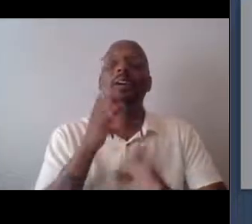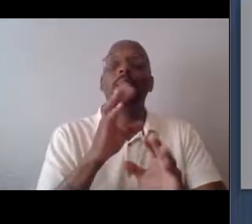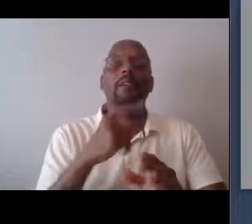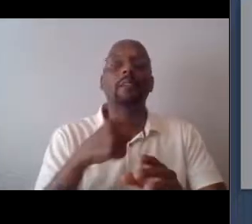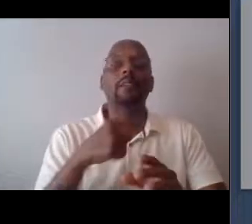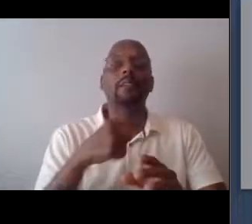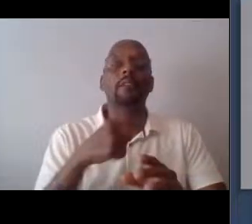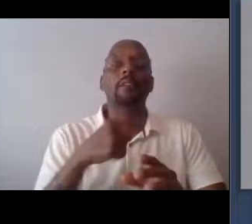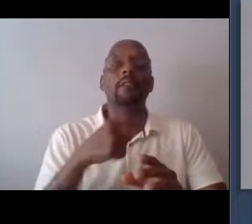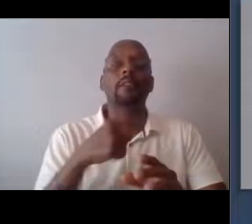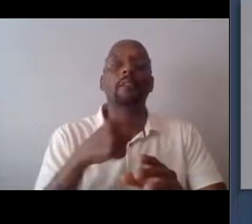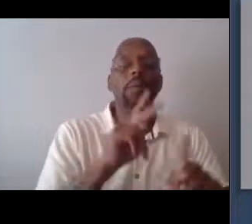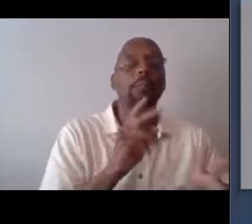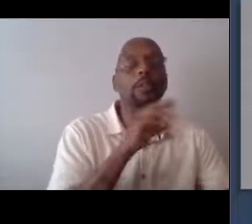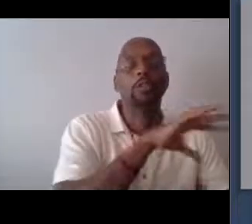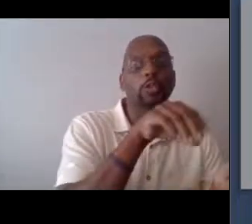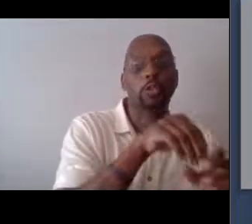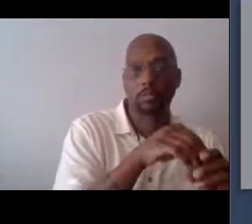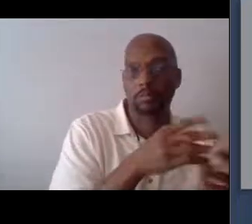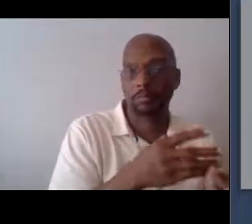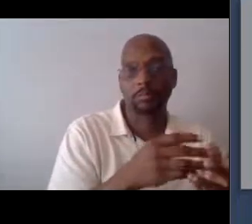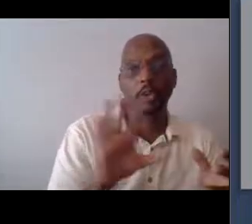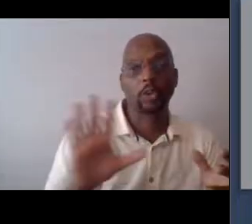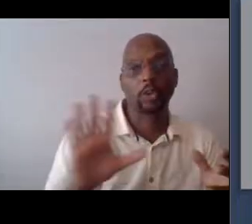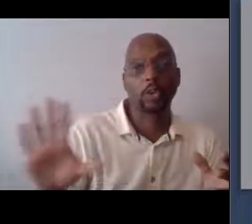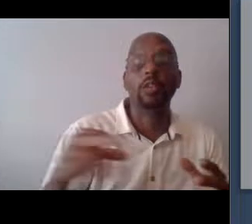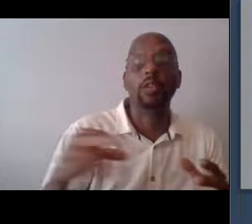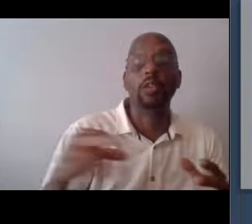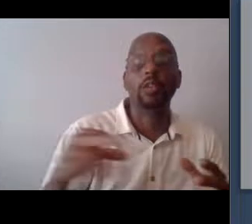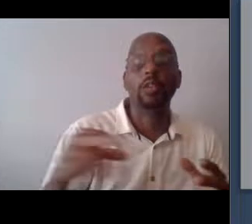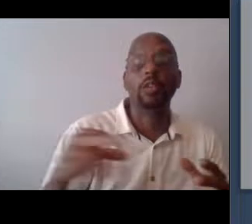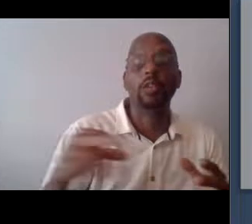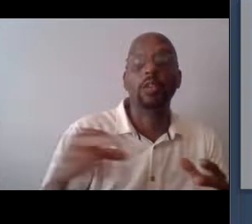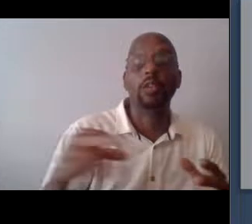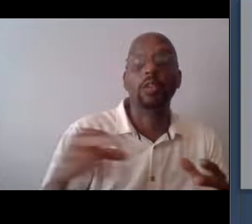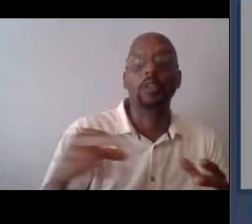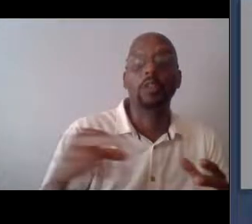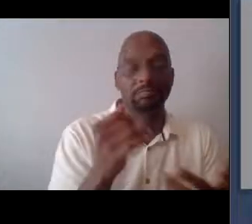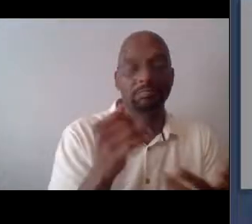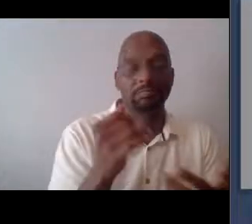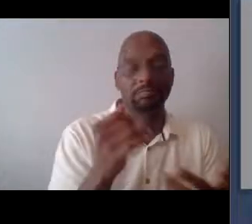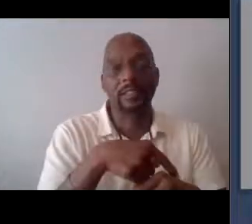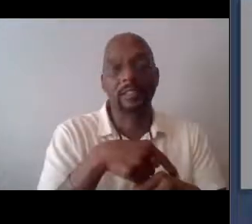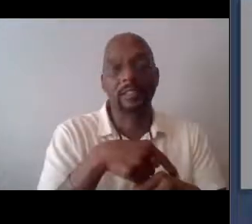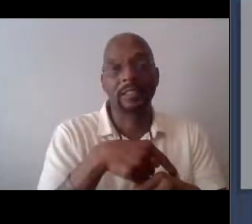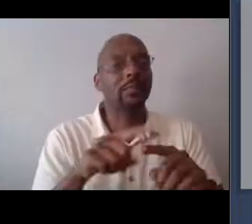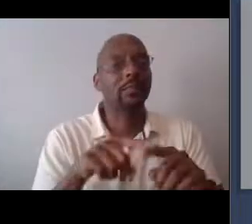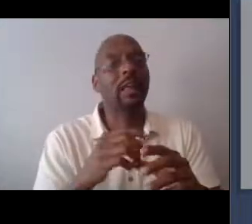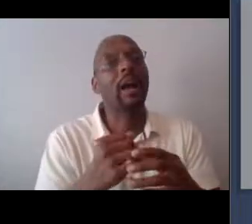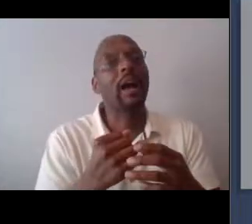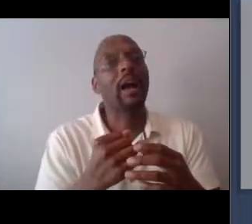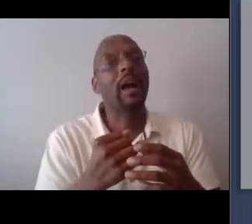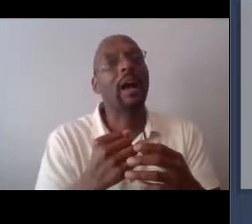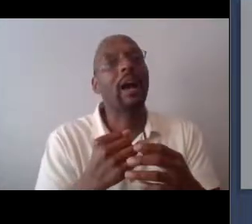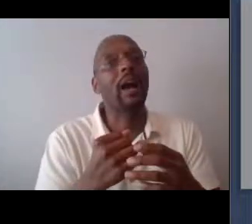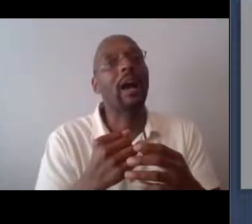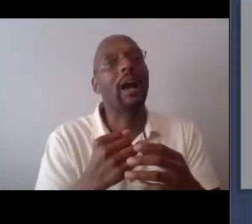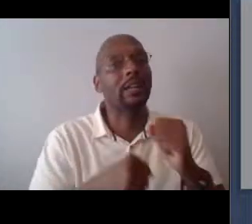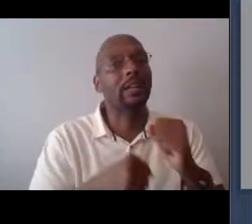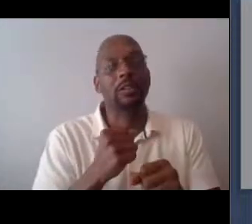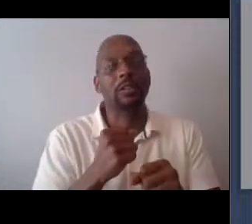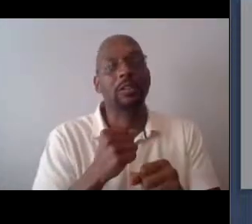those voices as well. And then maybe next time around, depending on the term, I don't know if it's a 2-year term, 1-year term. I know some people are probably